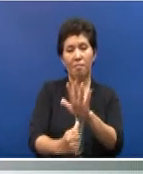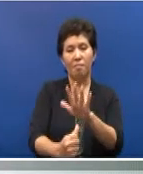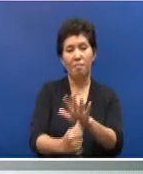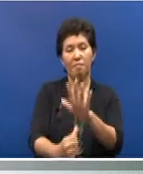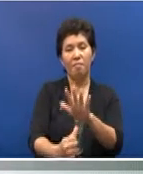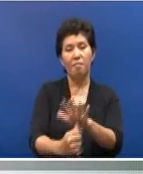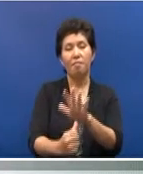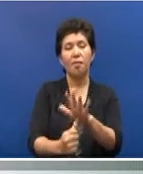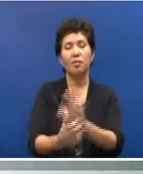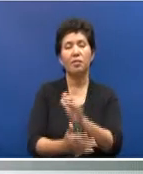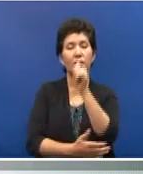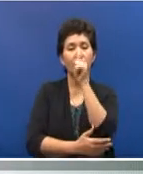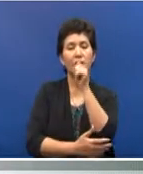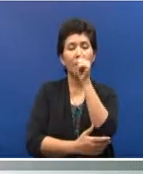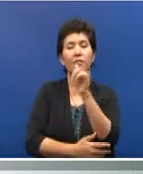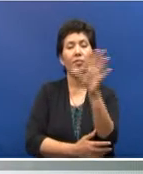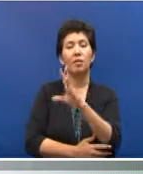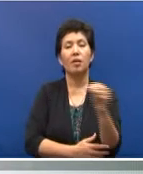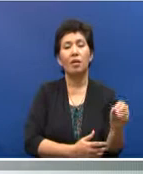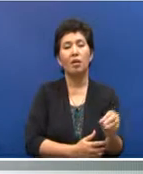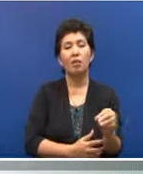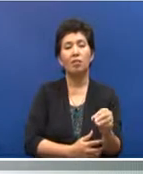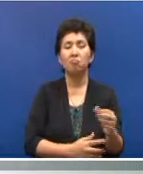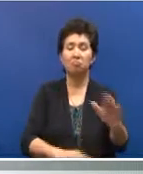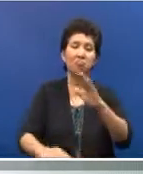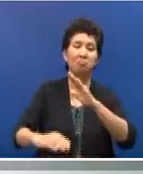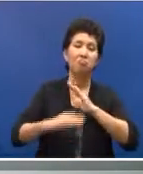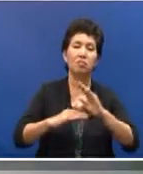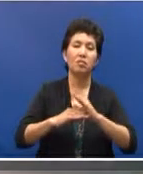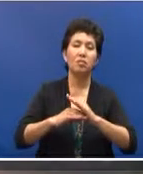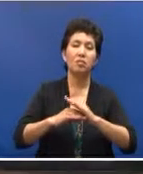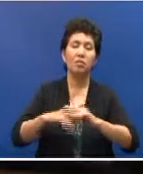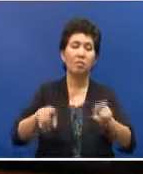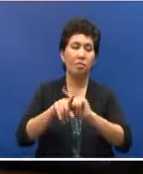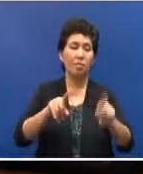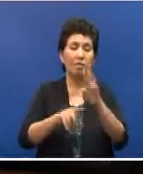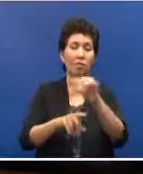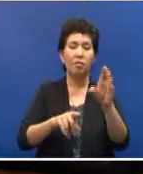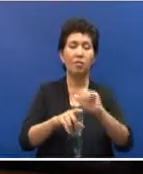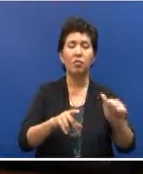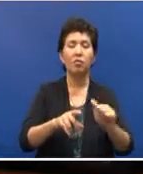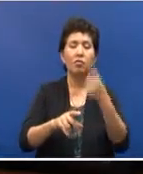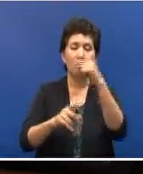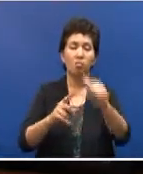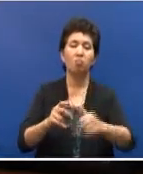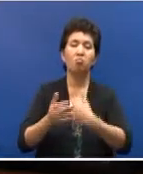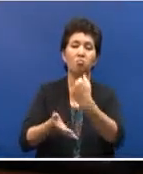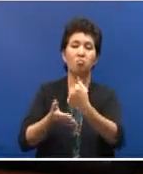to physically separate and also segregate different racial and ethnic groups.